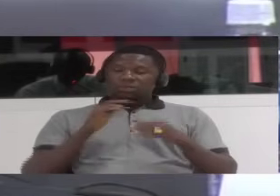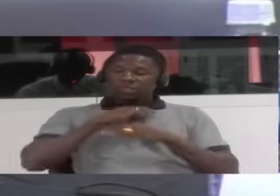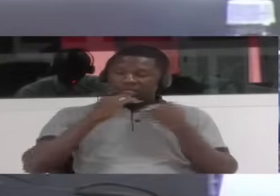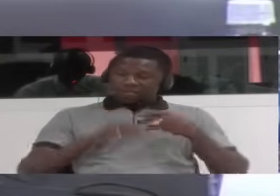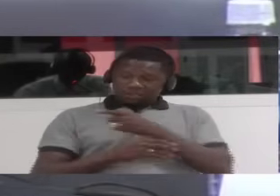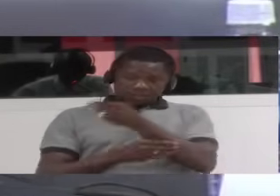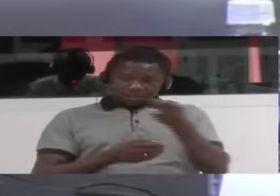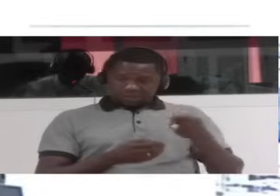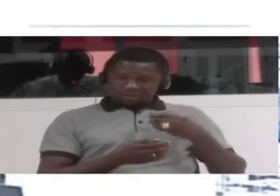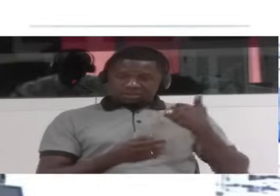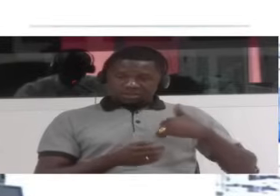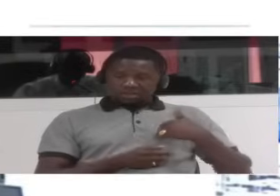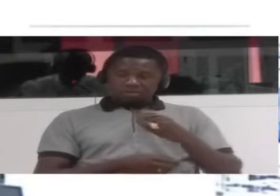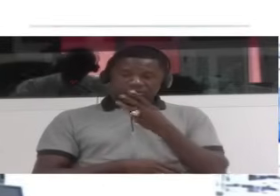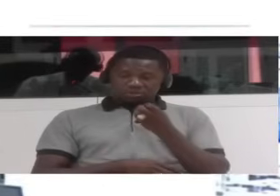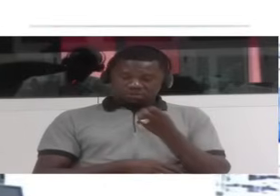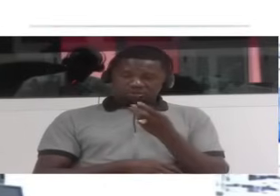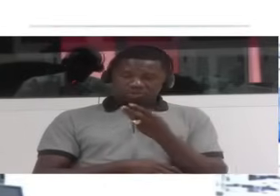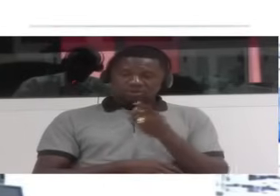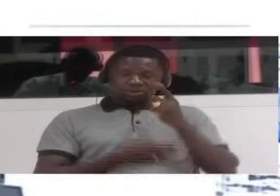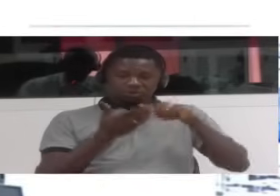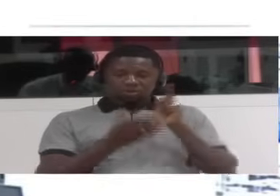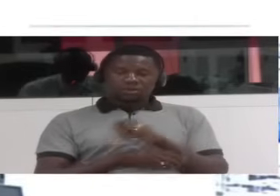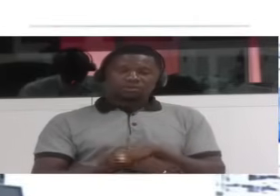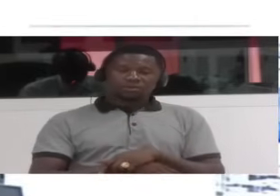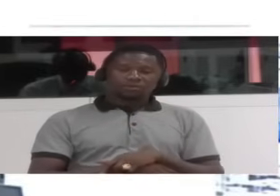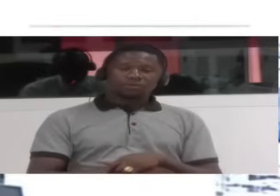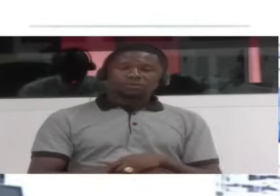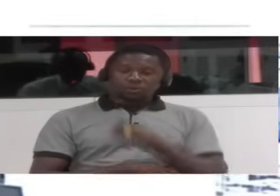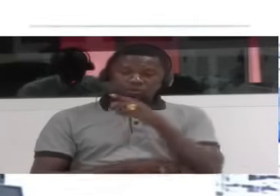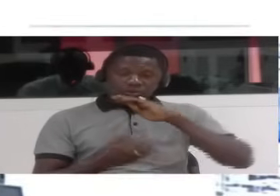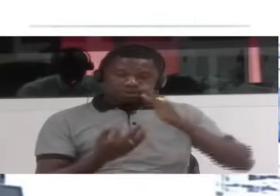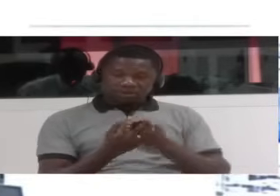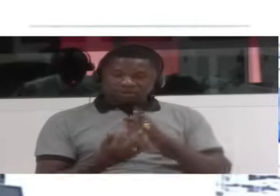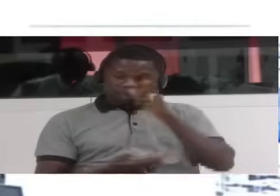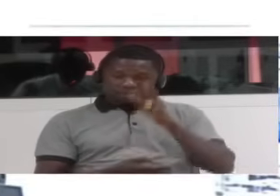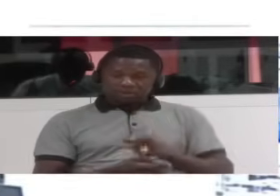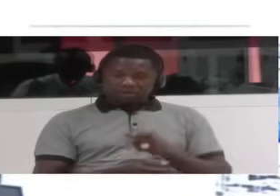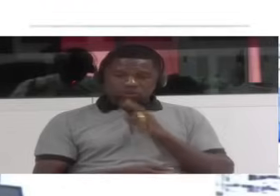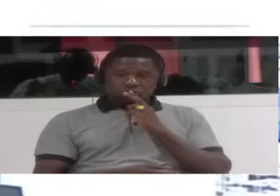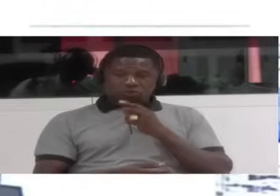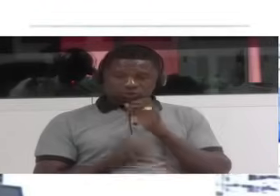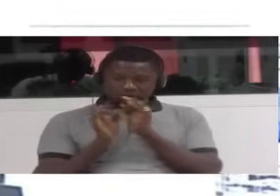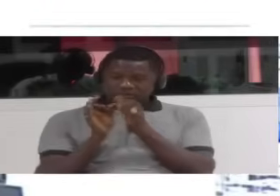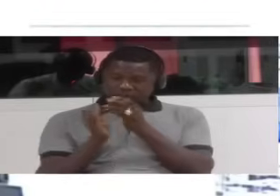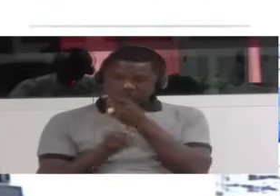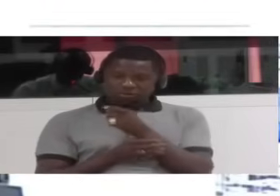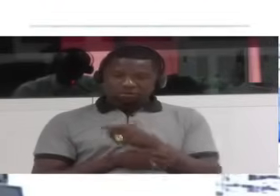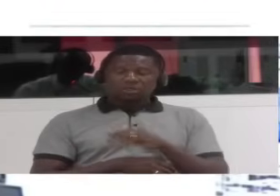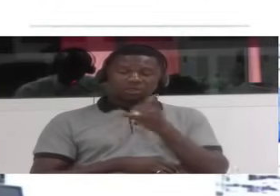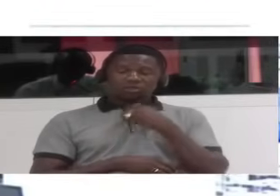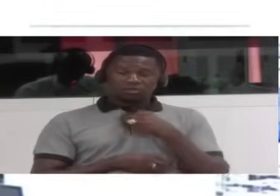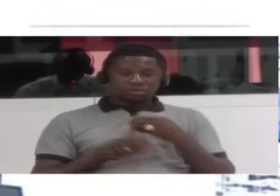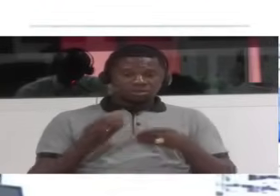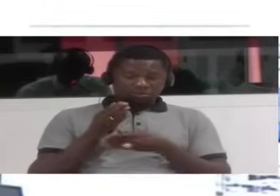of these 30 people. Correct. You believed the person who told you that? Yes, because he was my immediate commander.